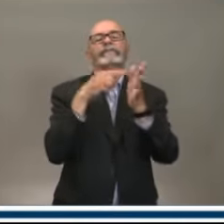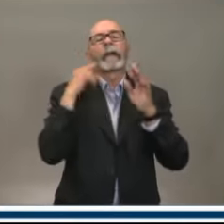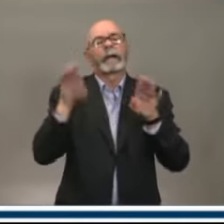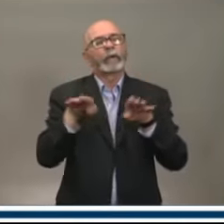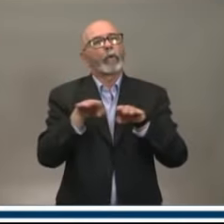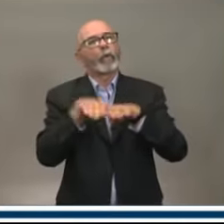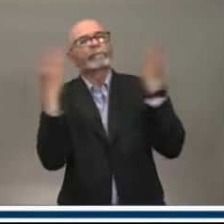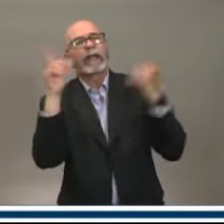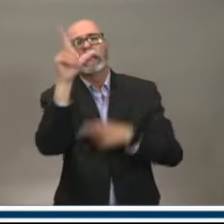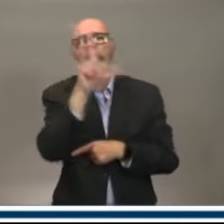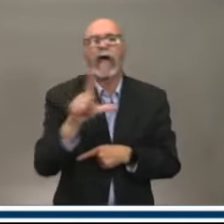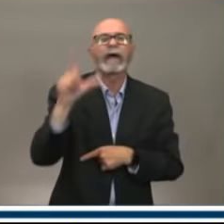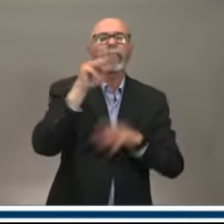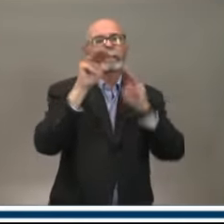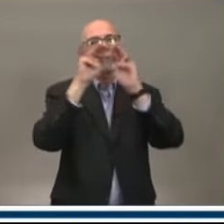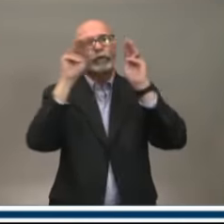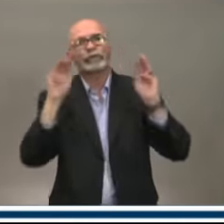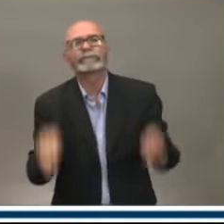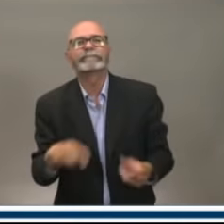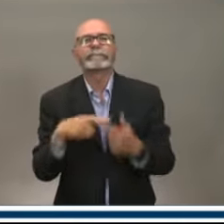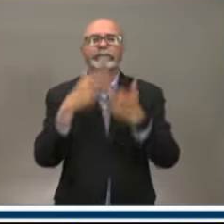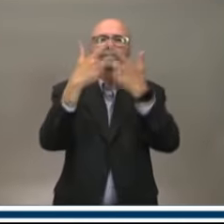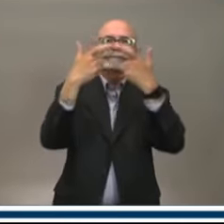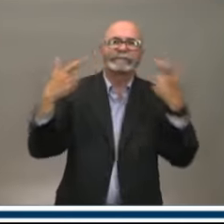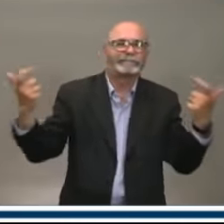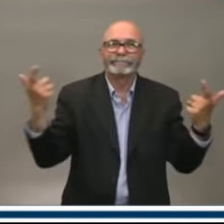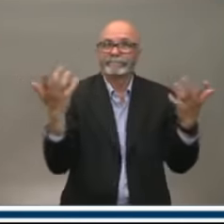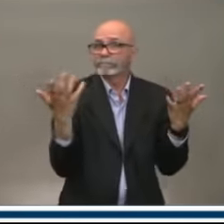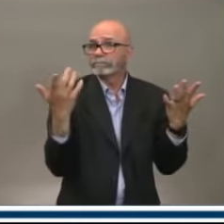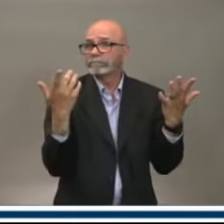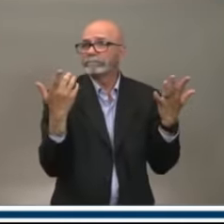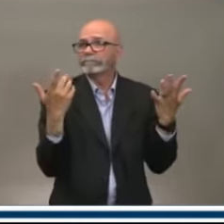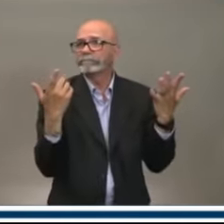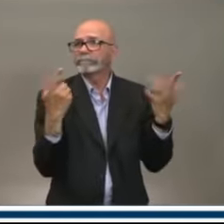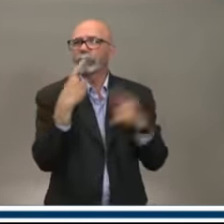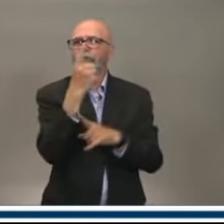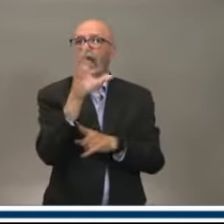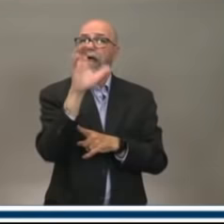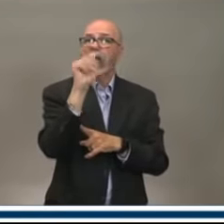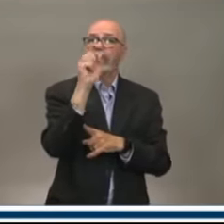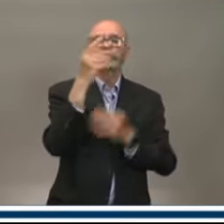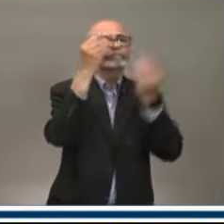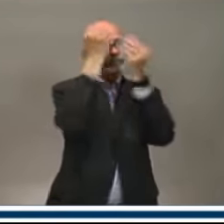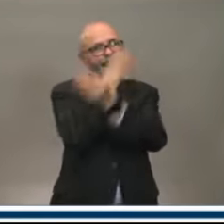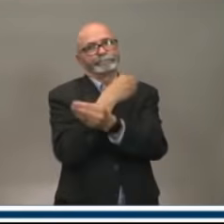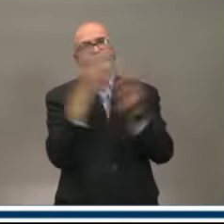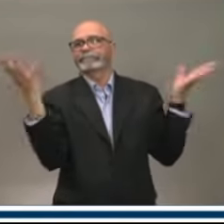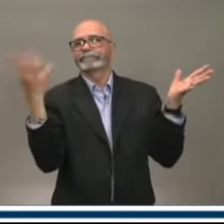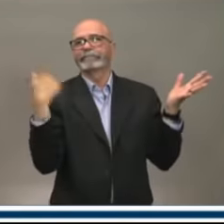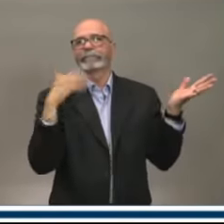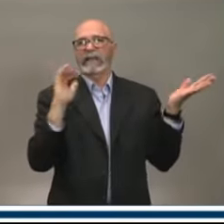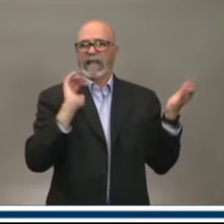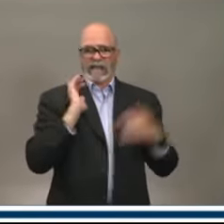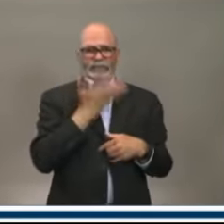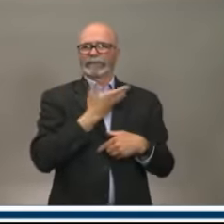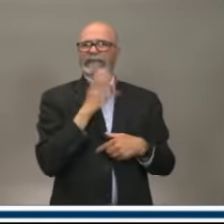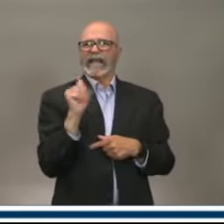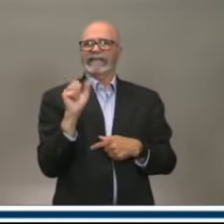to drop, and today just 1 new case was announced. Can you help Nova Scotians understand why we're in such a different position than our